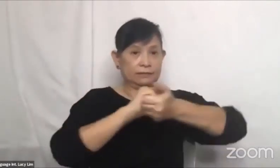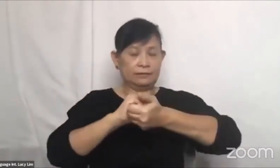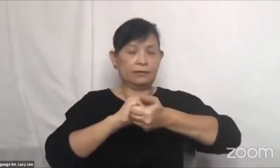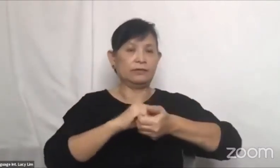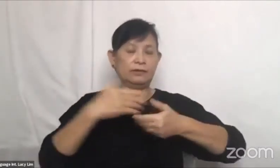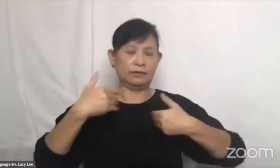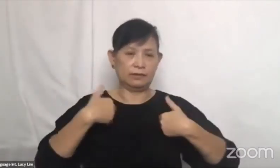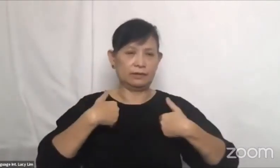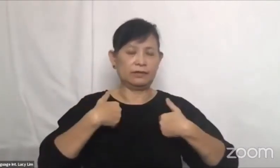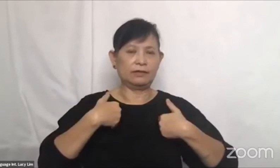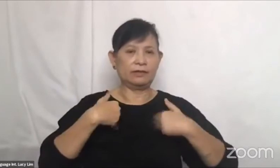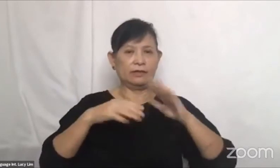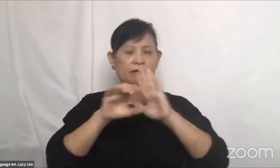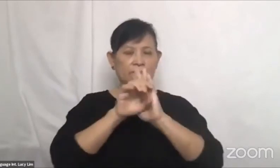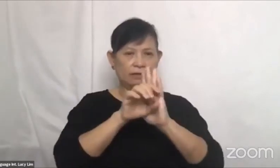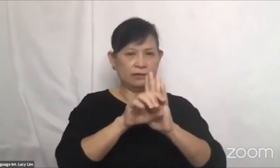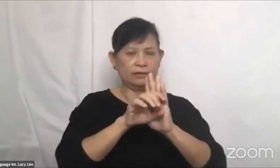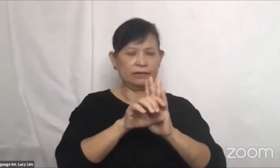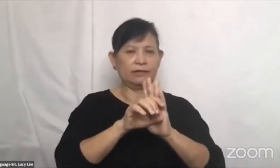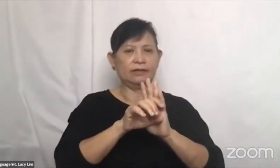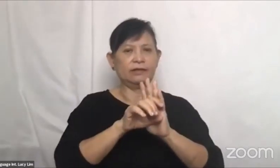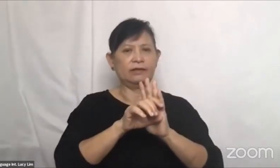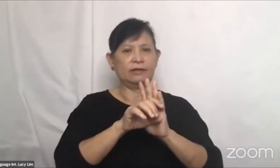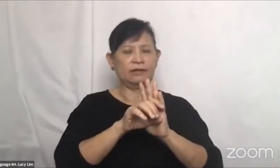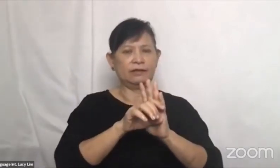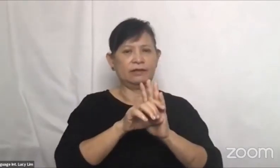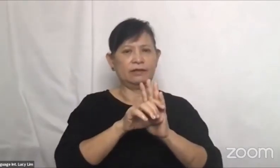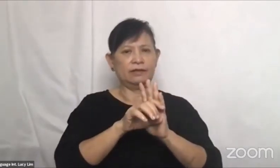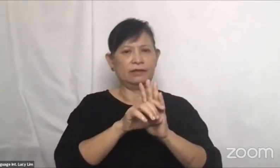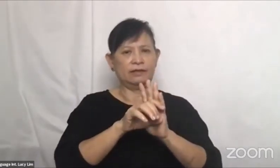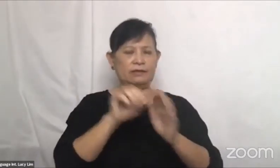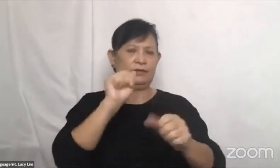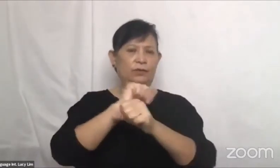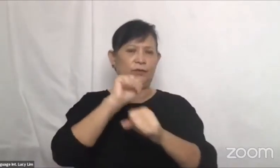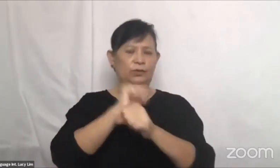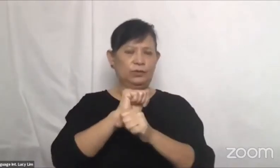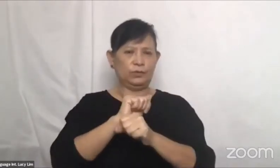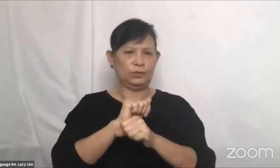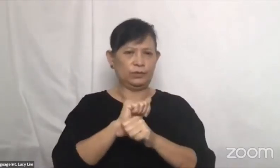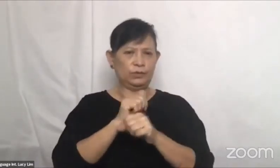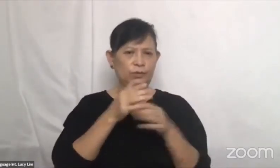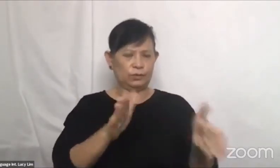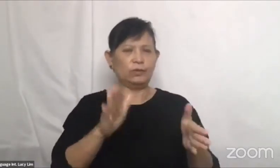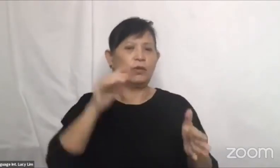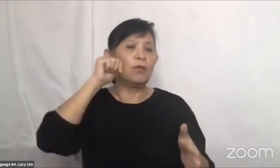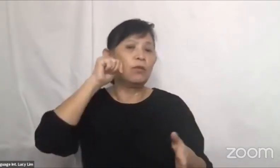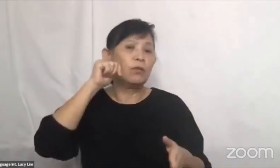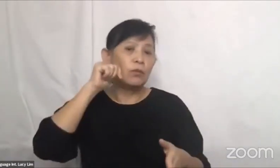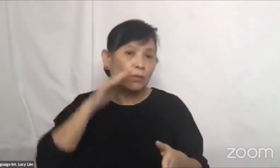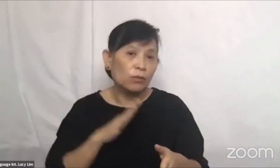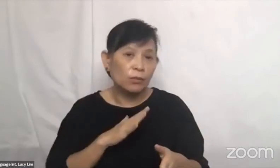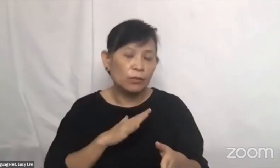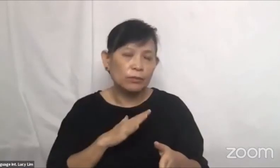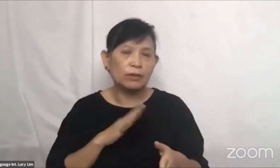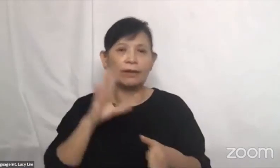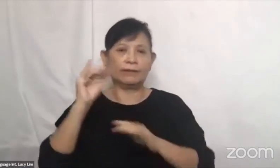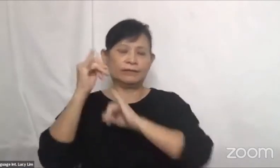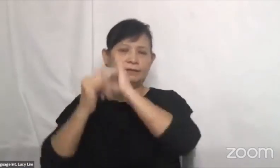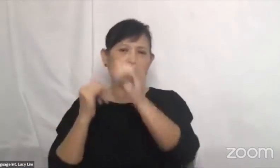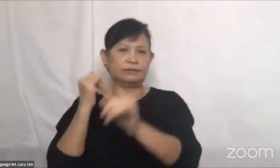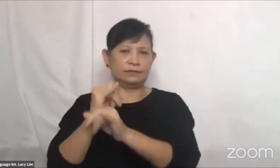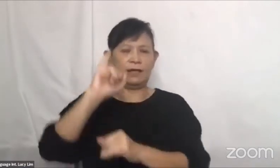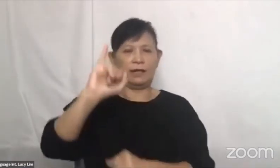UNFPA, for example, the work project we're currently doing with WAY, Women Enable International, and also